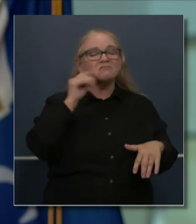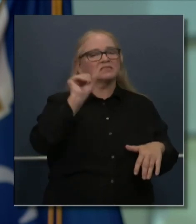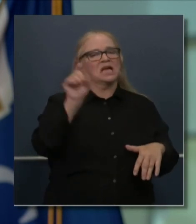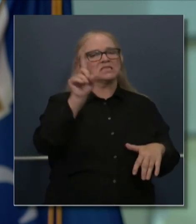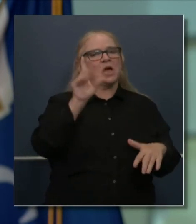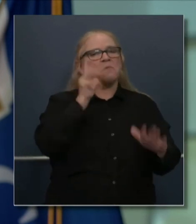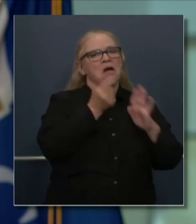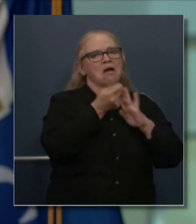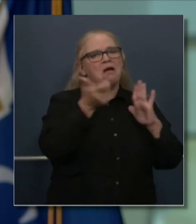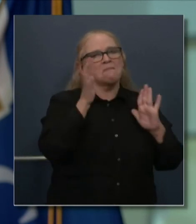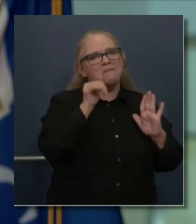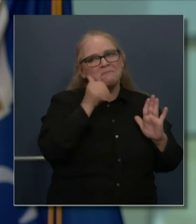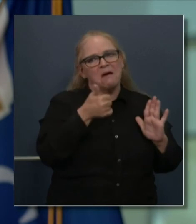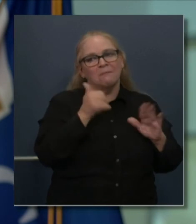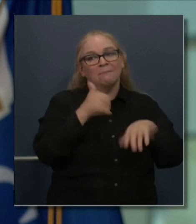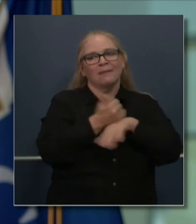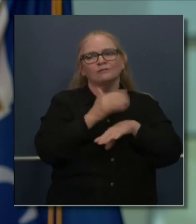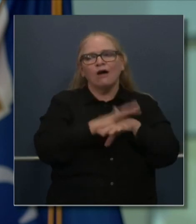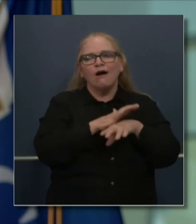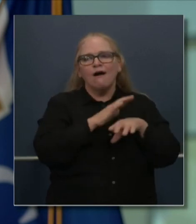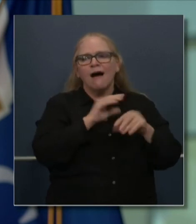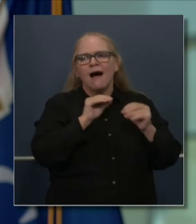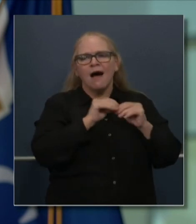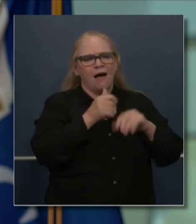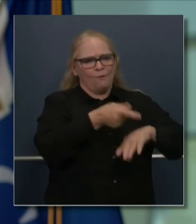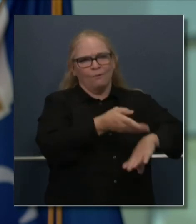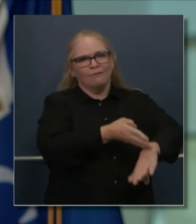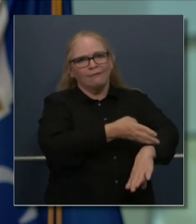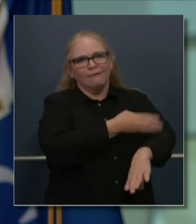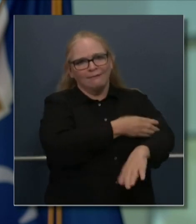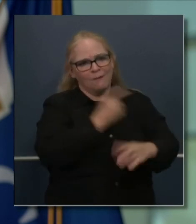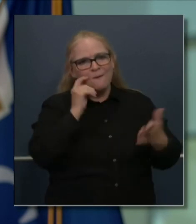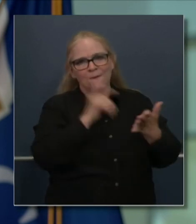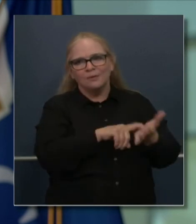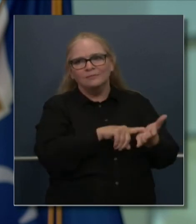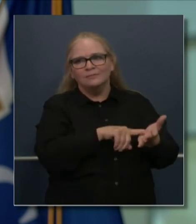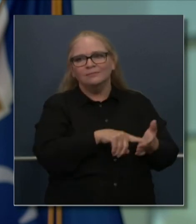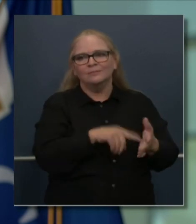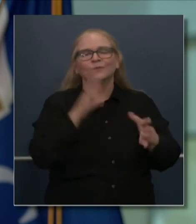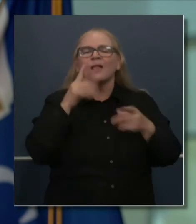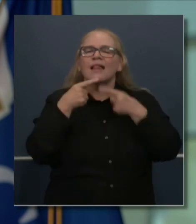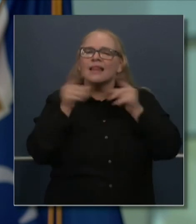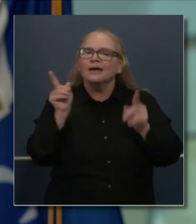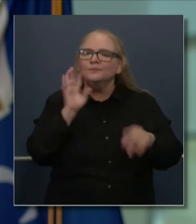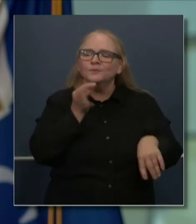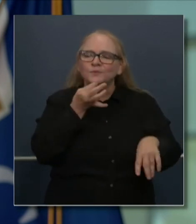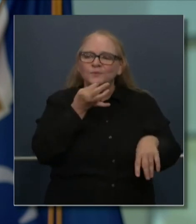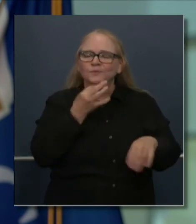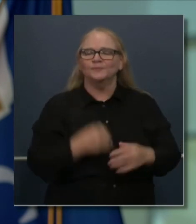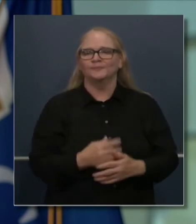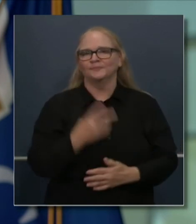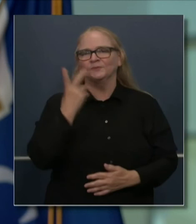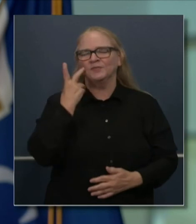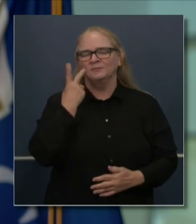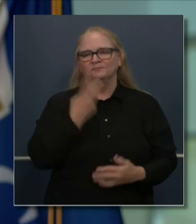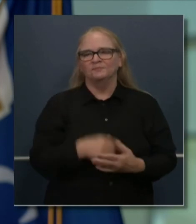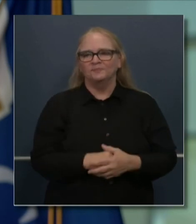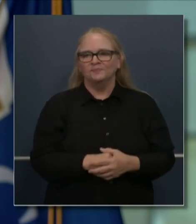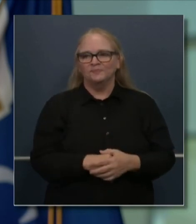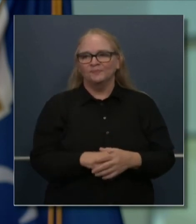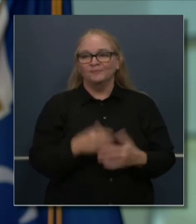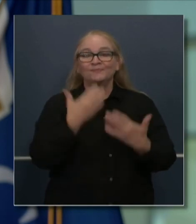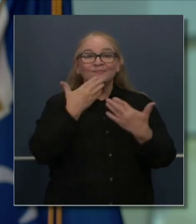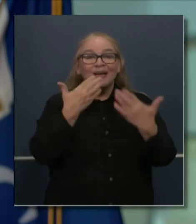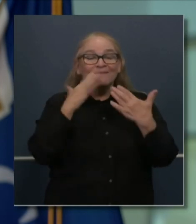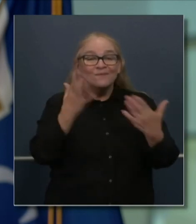analysis of the numbers, and we look forward to making that announcement. Well, with that, thank you all for allowing me